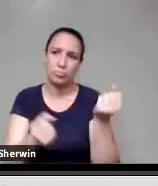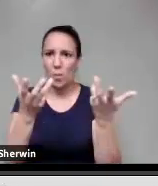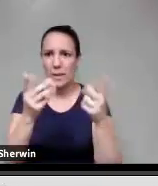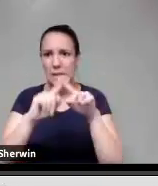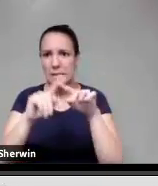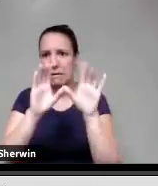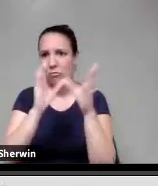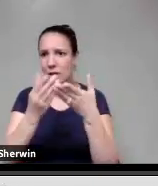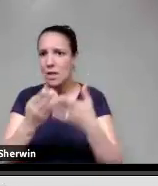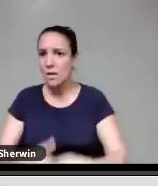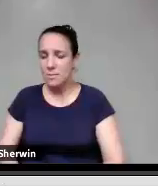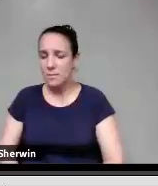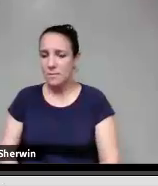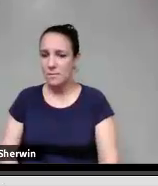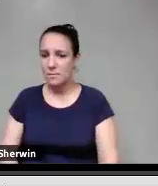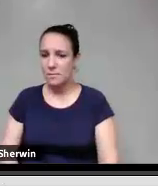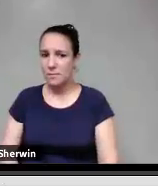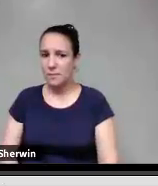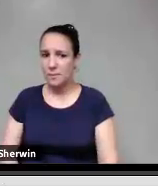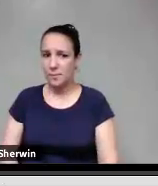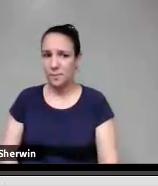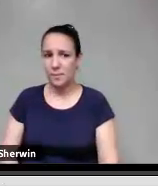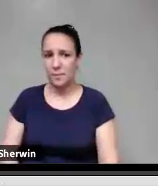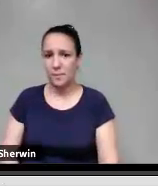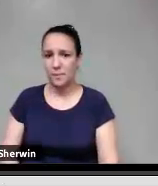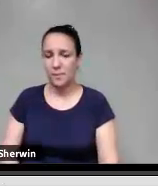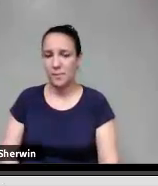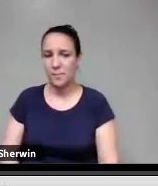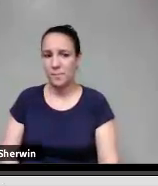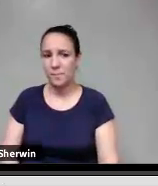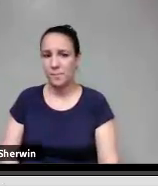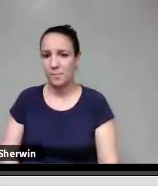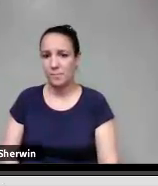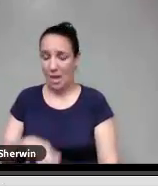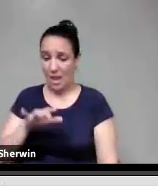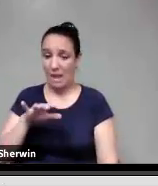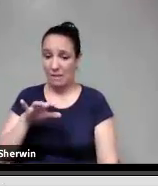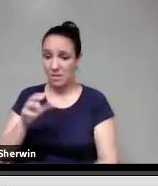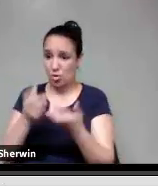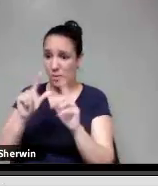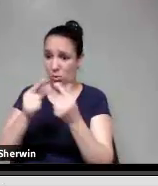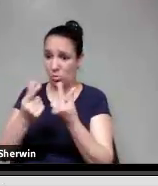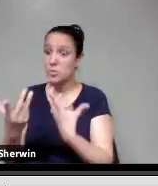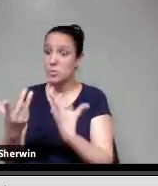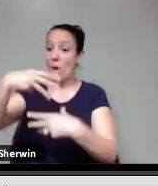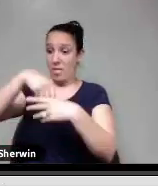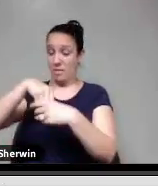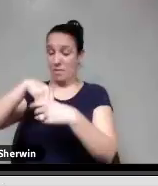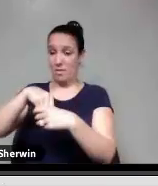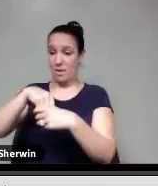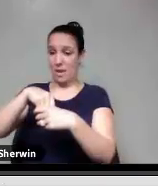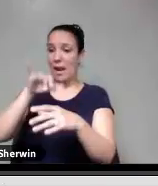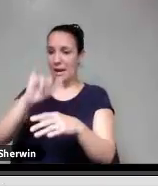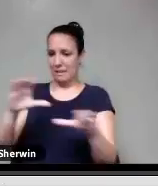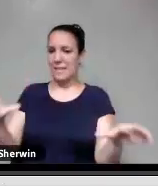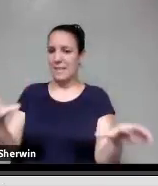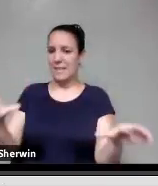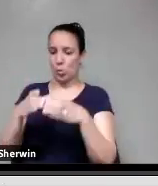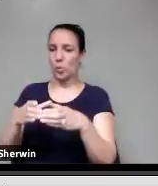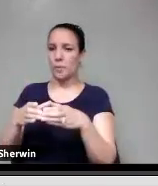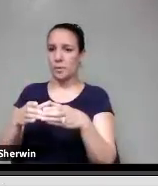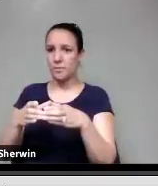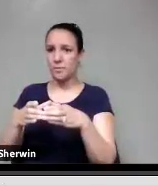are history kinds of clubs. It's just amazing. There are card clubs. There are all kinds of things. So